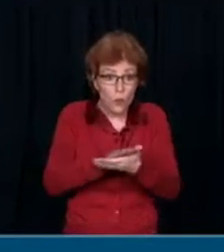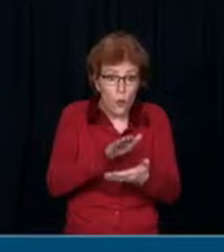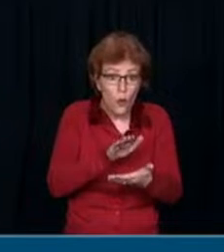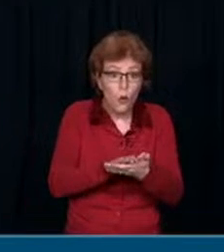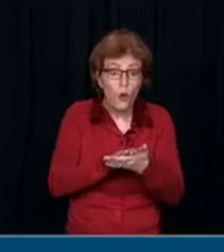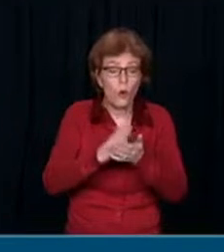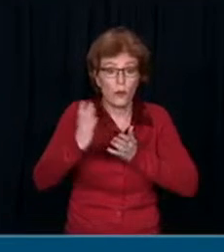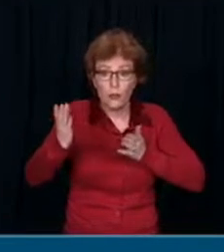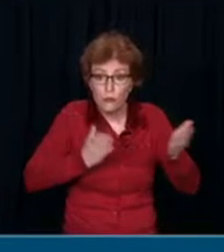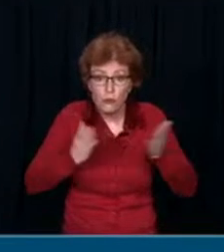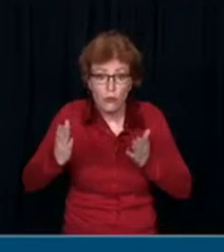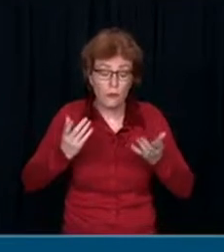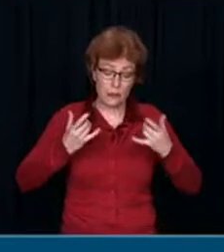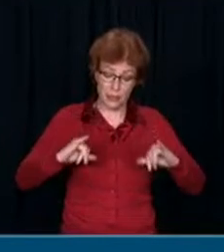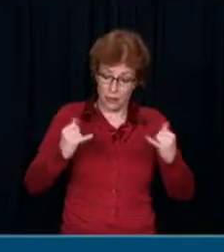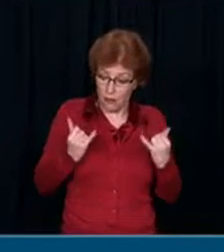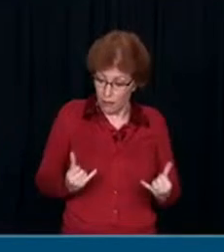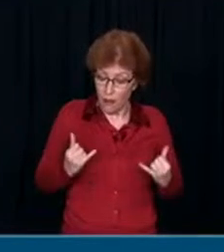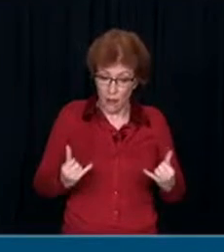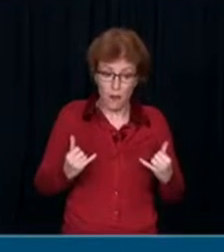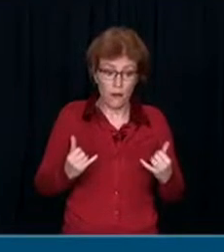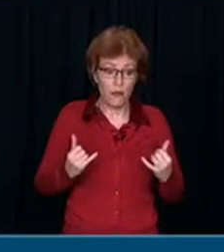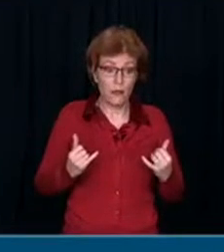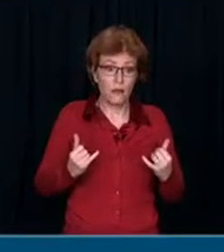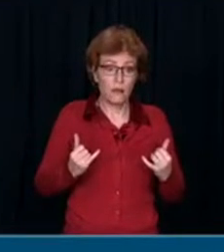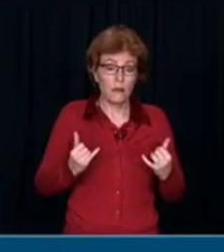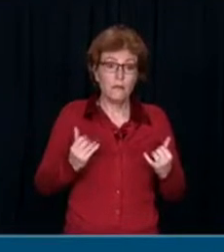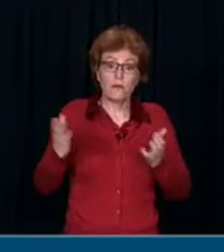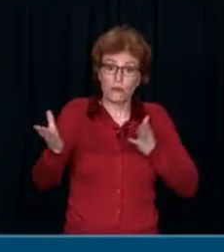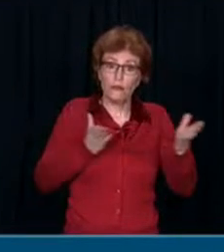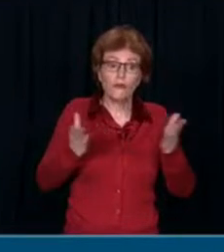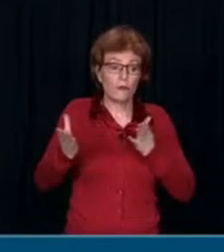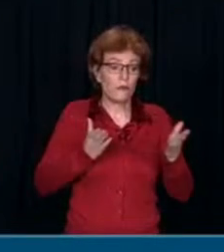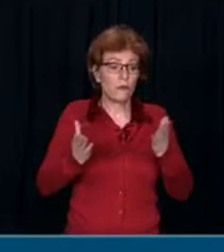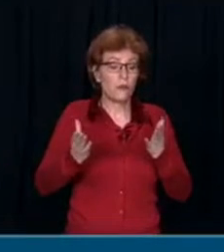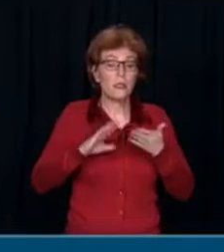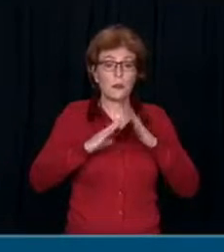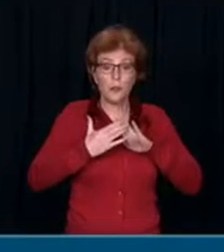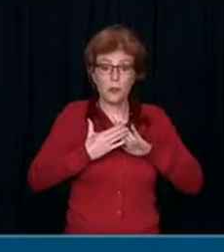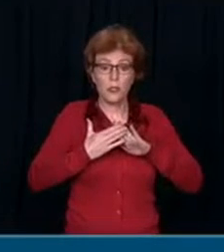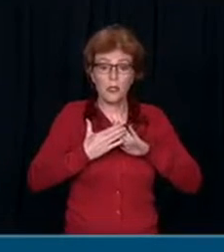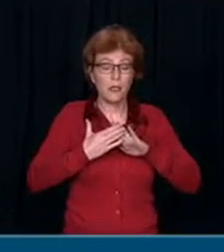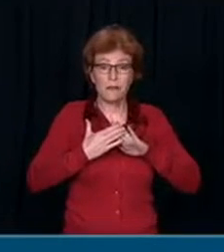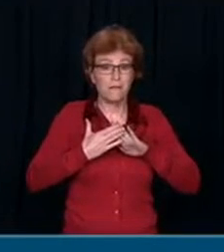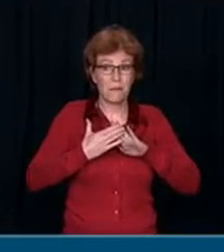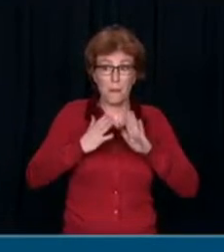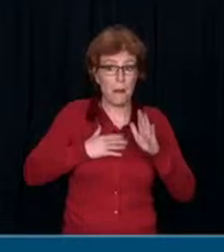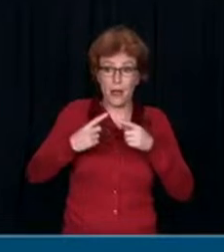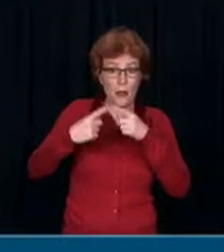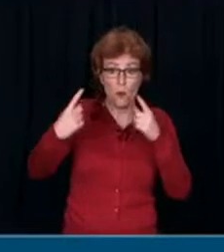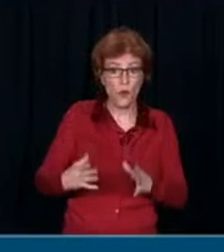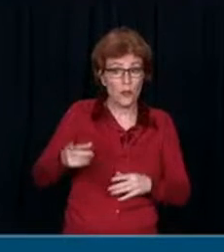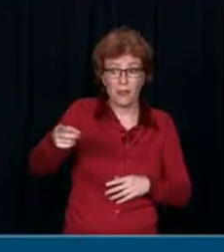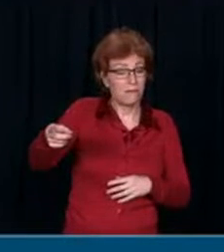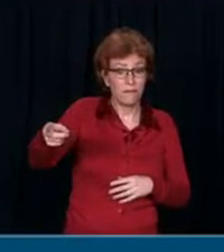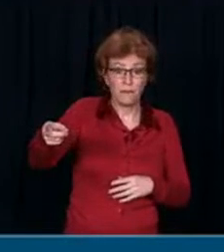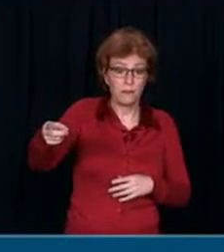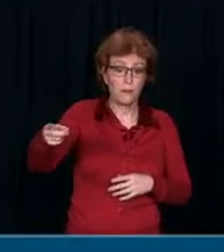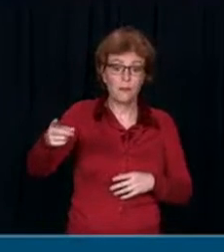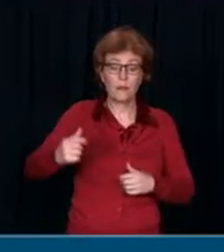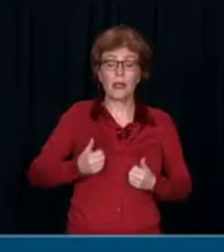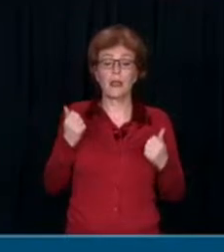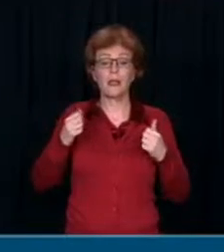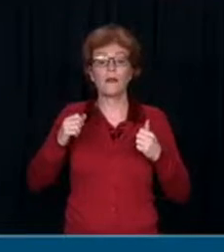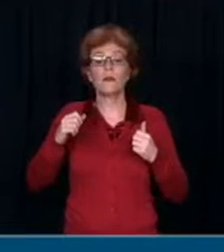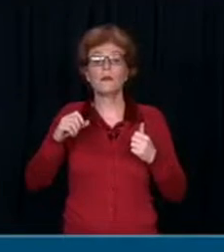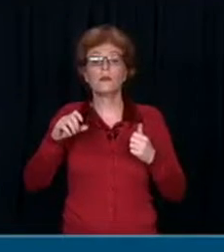and served, and still being of service in the community, unlike my opponent who lives in Oro